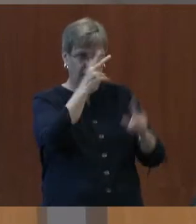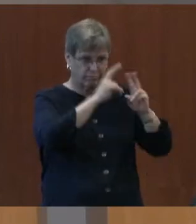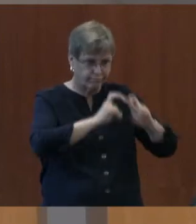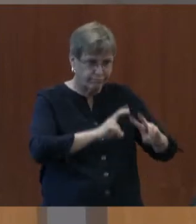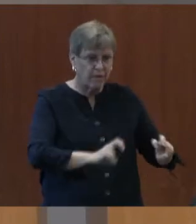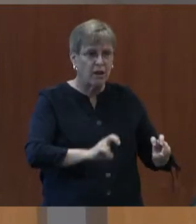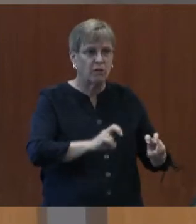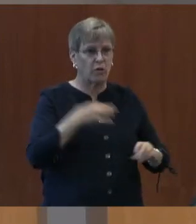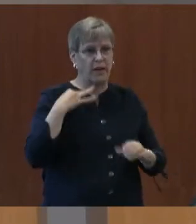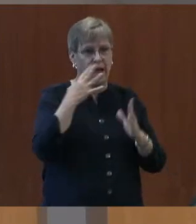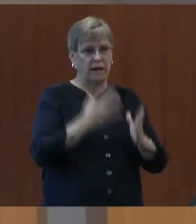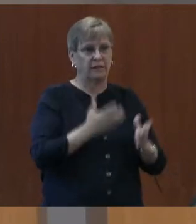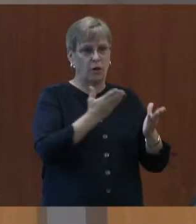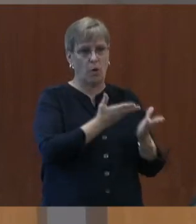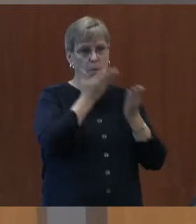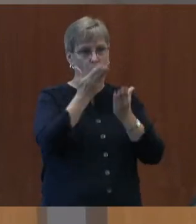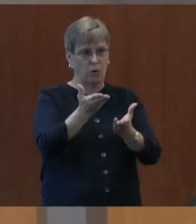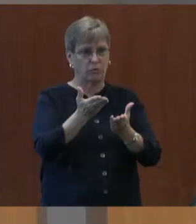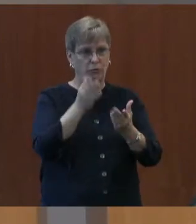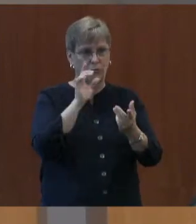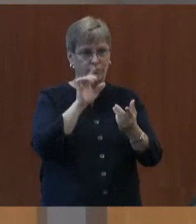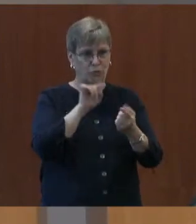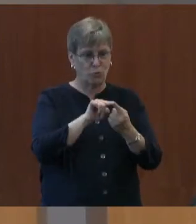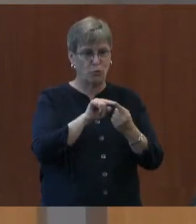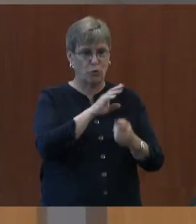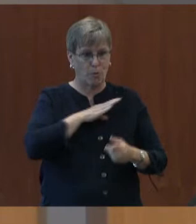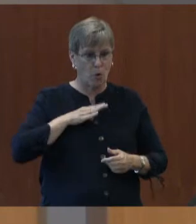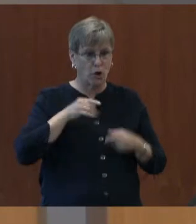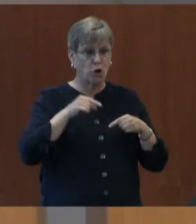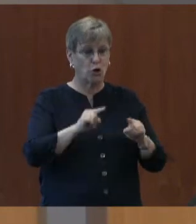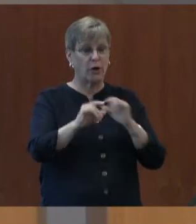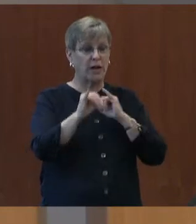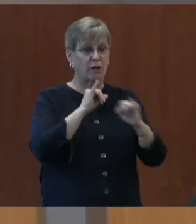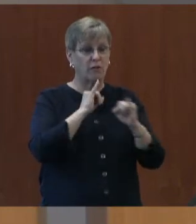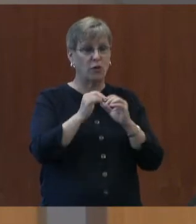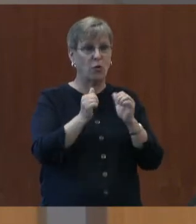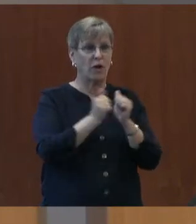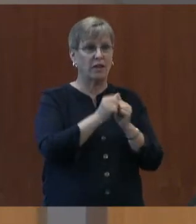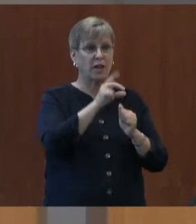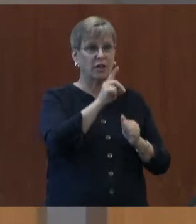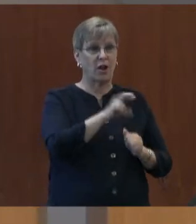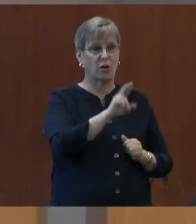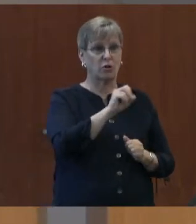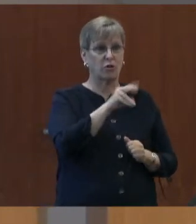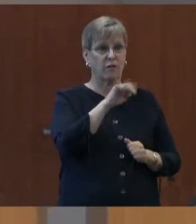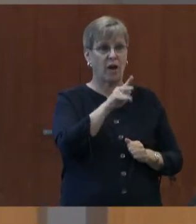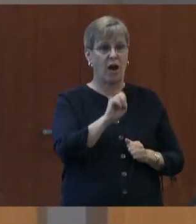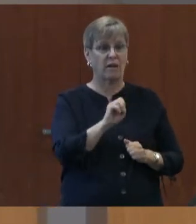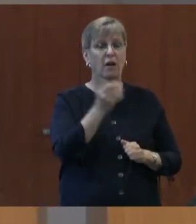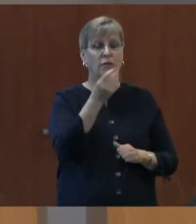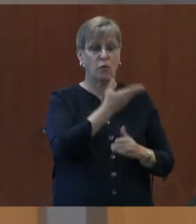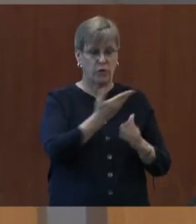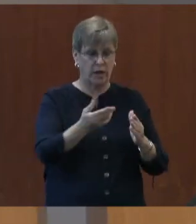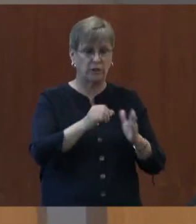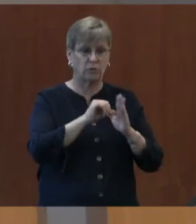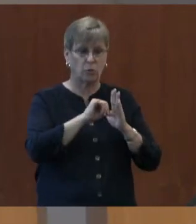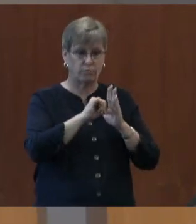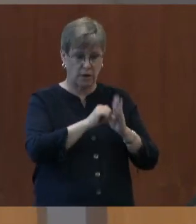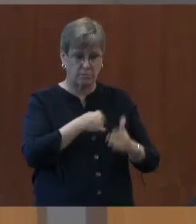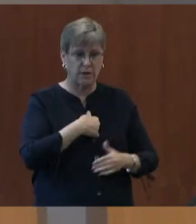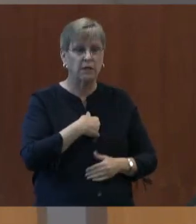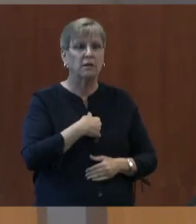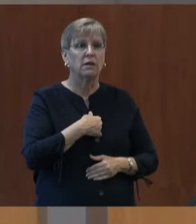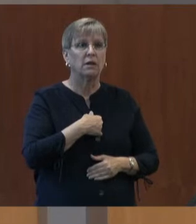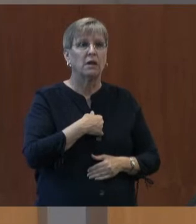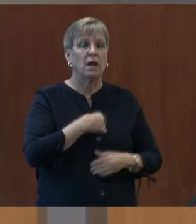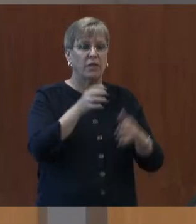were brought forth before the board. During a board interview with Dr. Savine, a couple things stood out for me. First was a